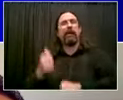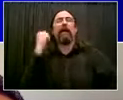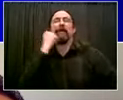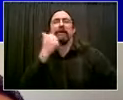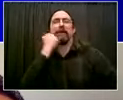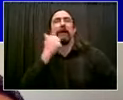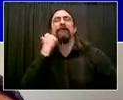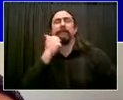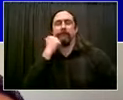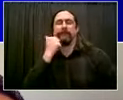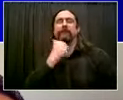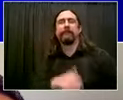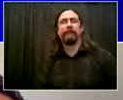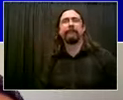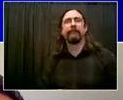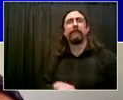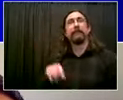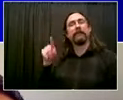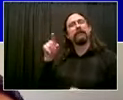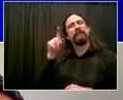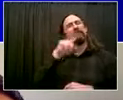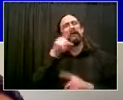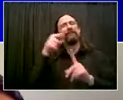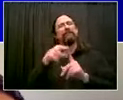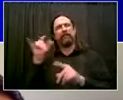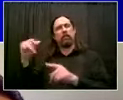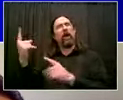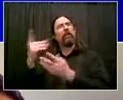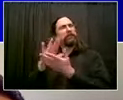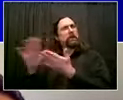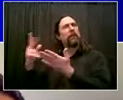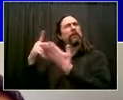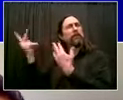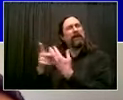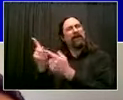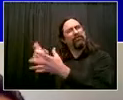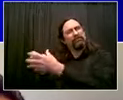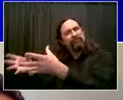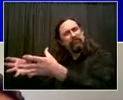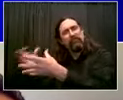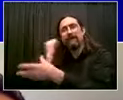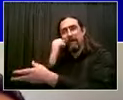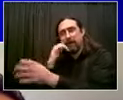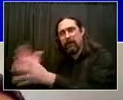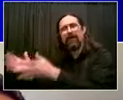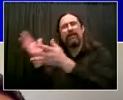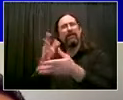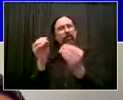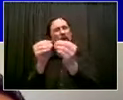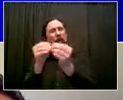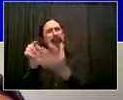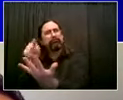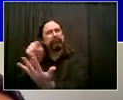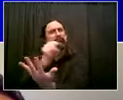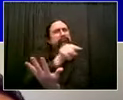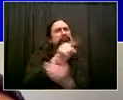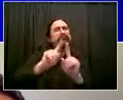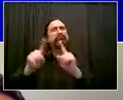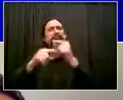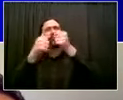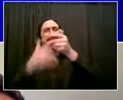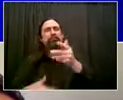make it happen for folks who are coming out with even more serious challenges coming out of the state system. And I really appreciate